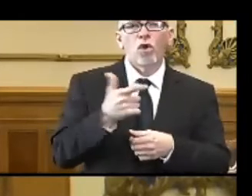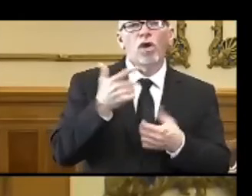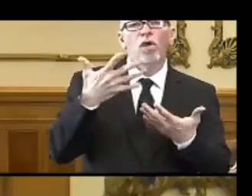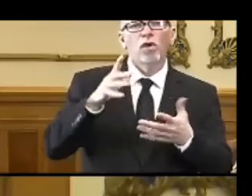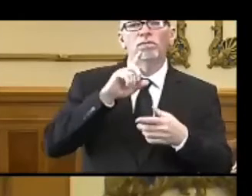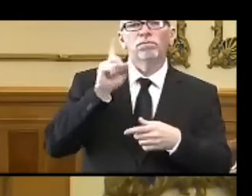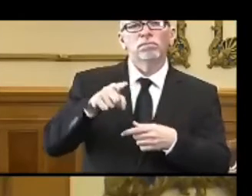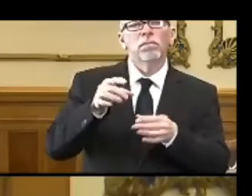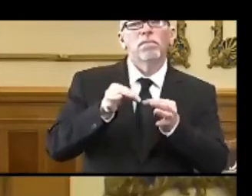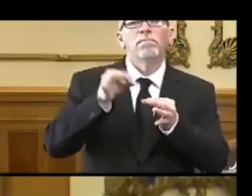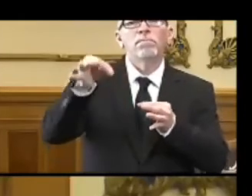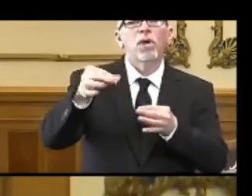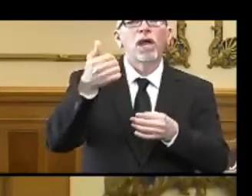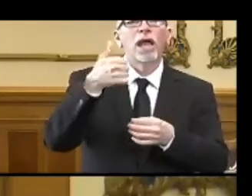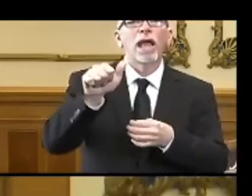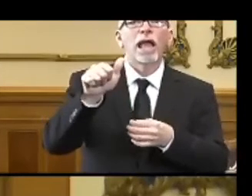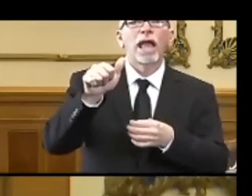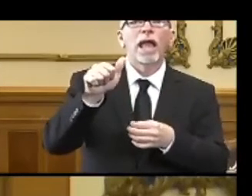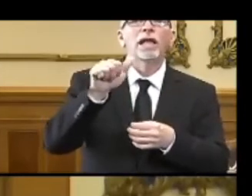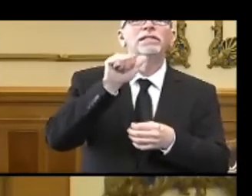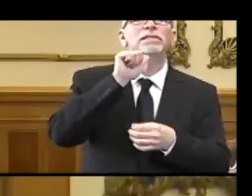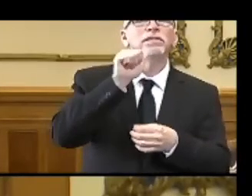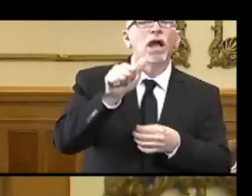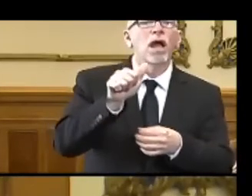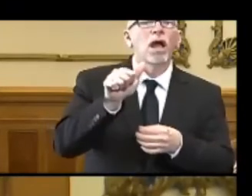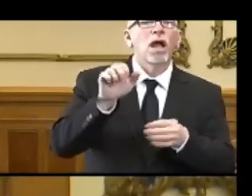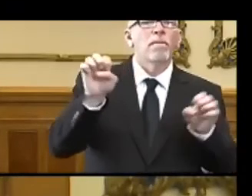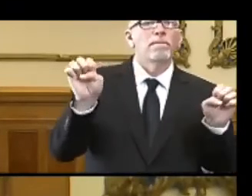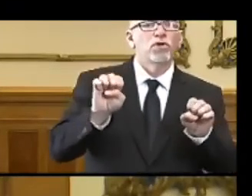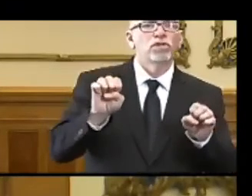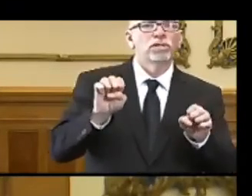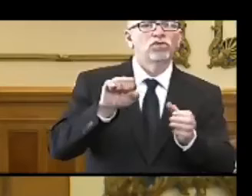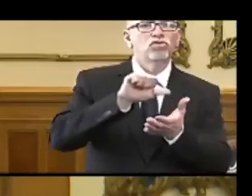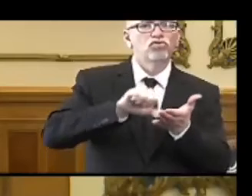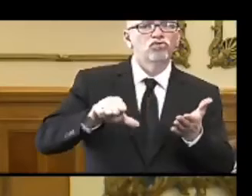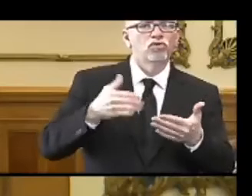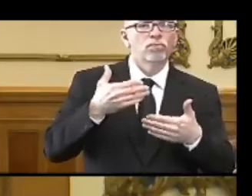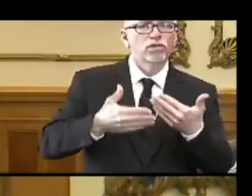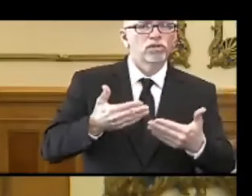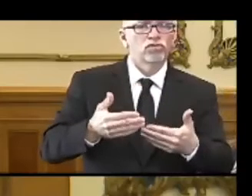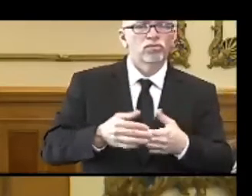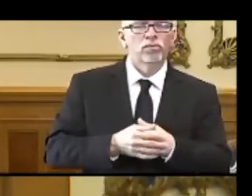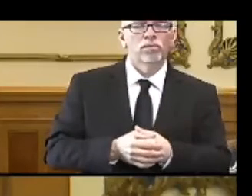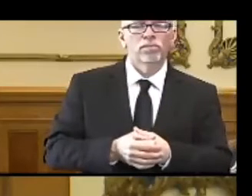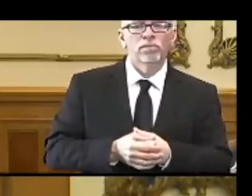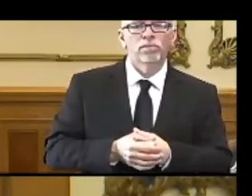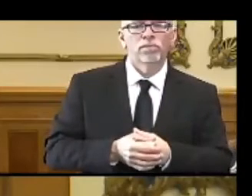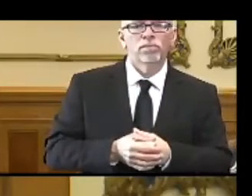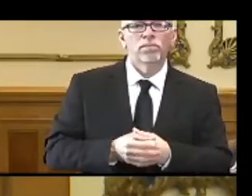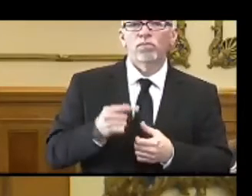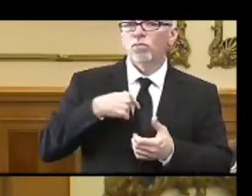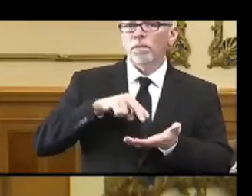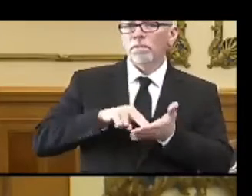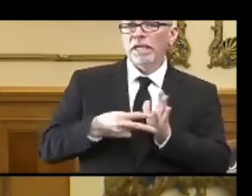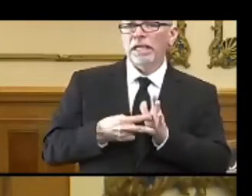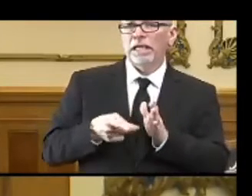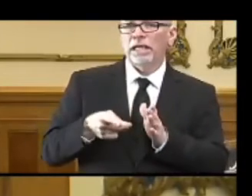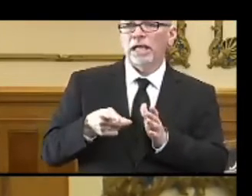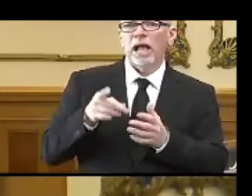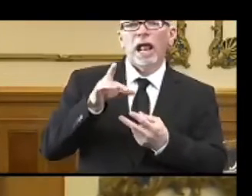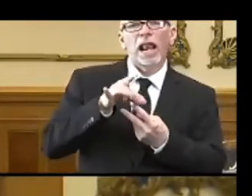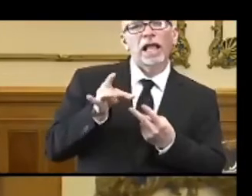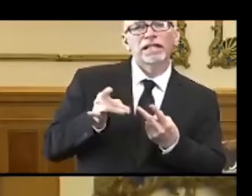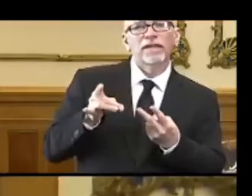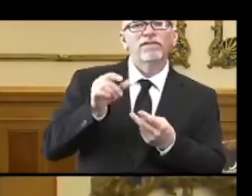to postpone any elective and non-urgent surgical procedure. And what we mean by elective